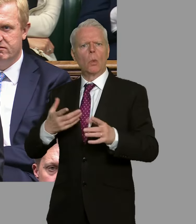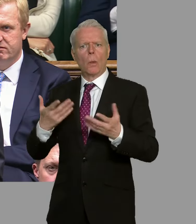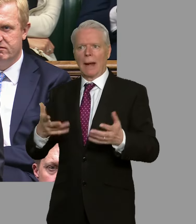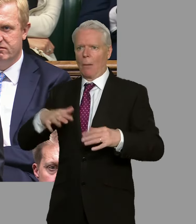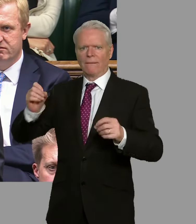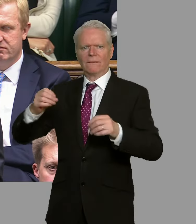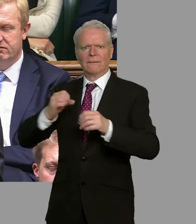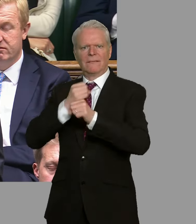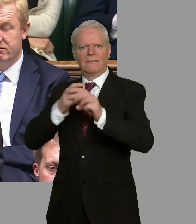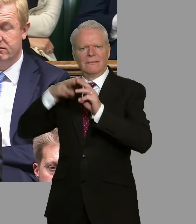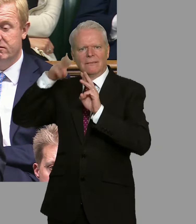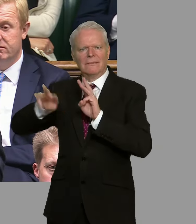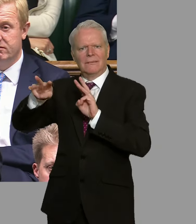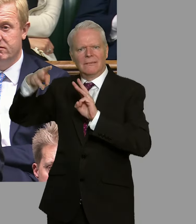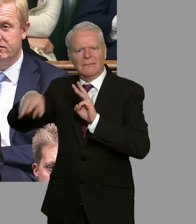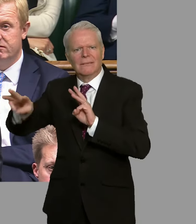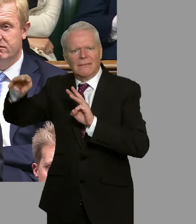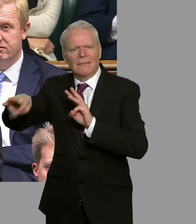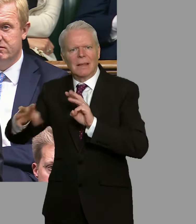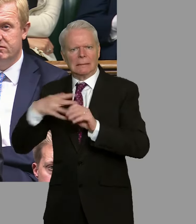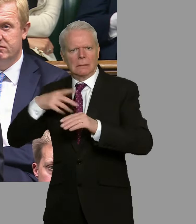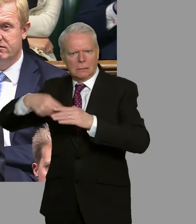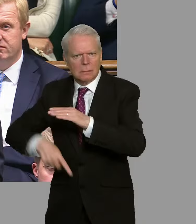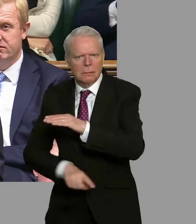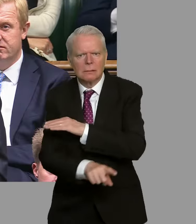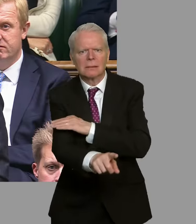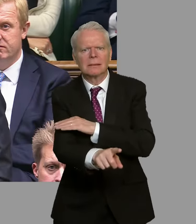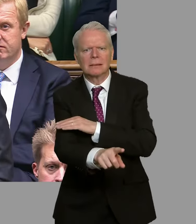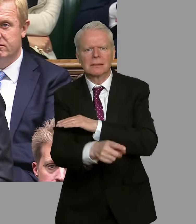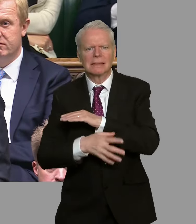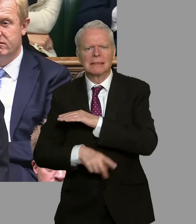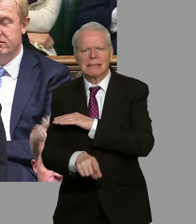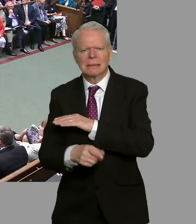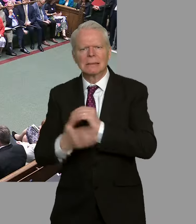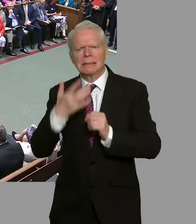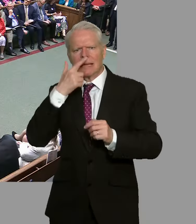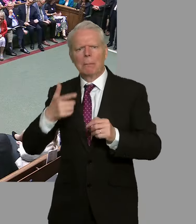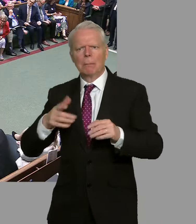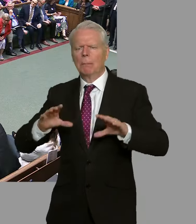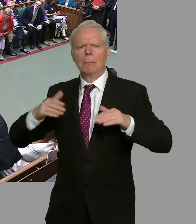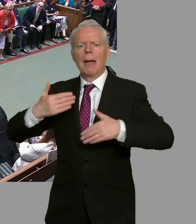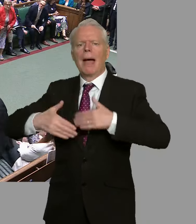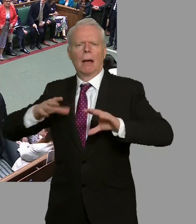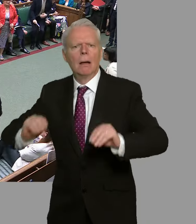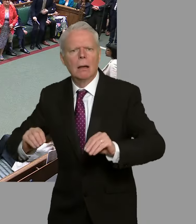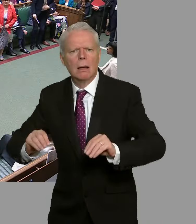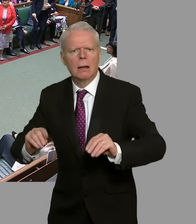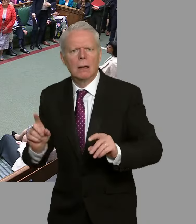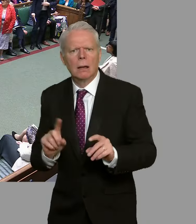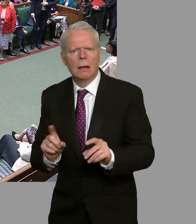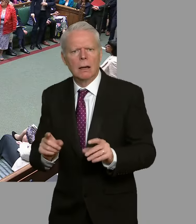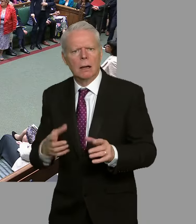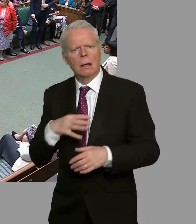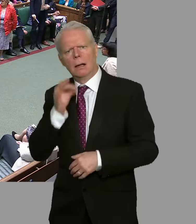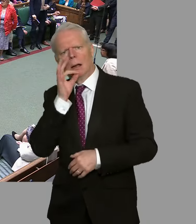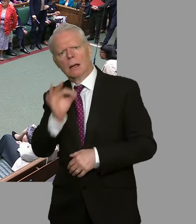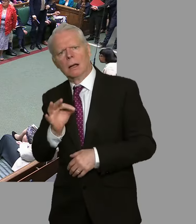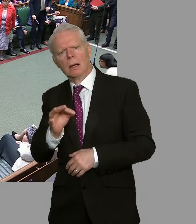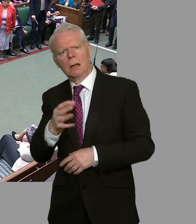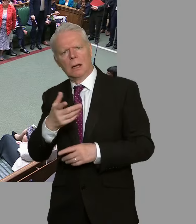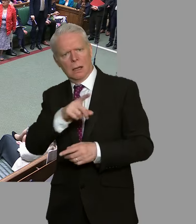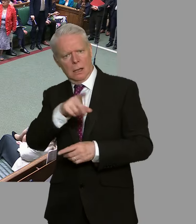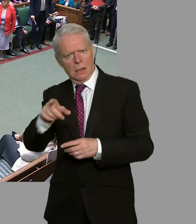cost the alternative route to avoid untold devastation to our coastline and countryside? Can I thank him for